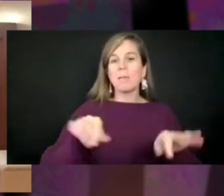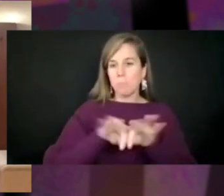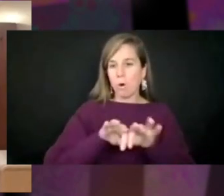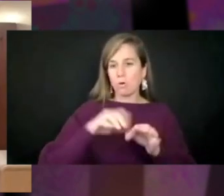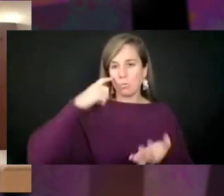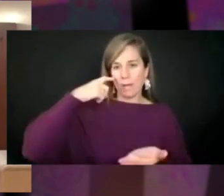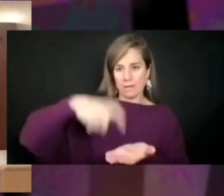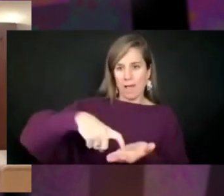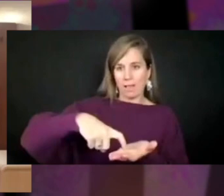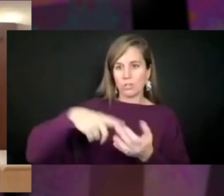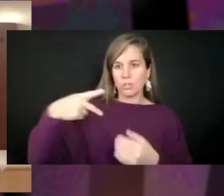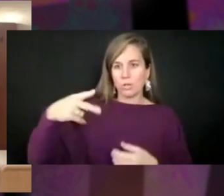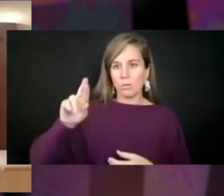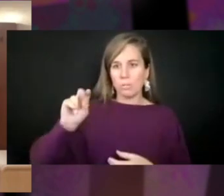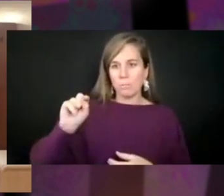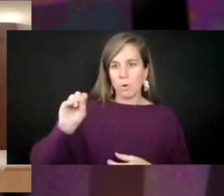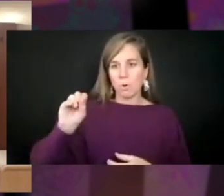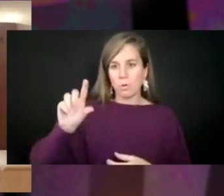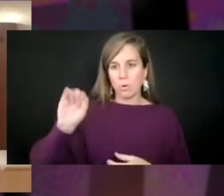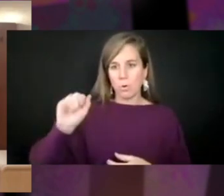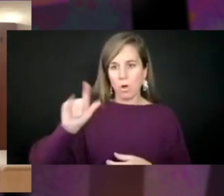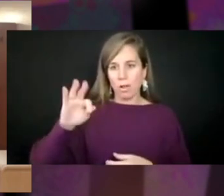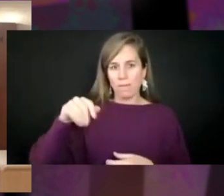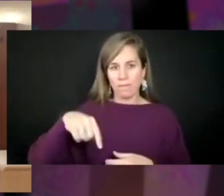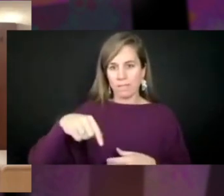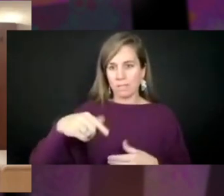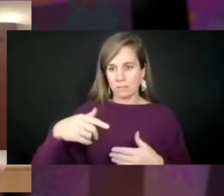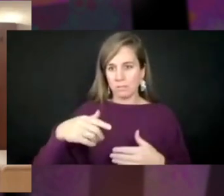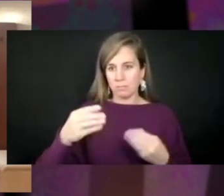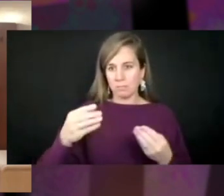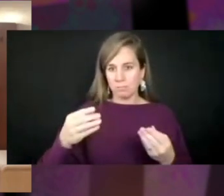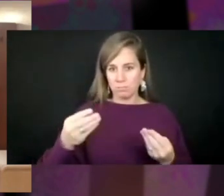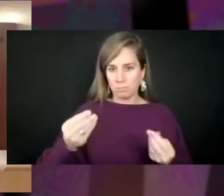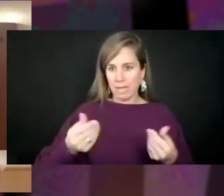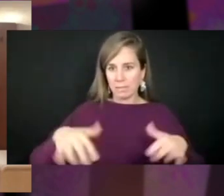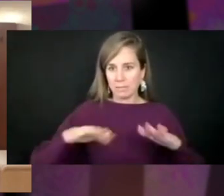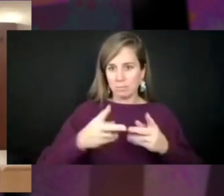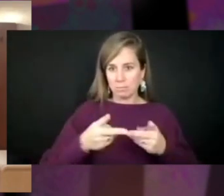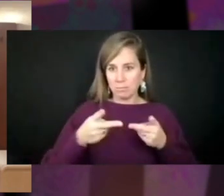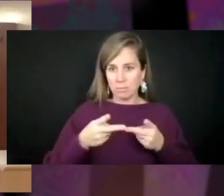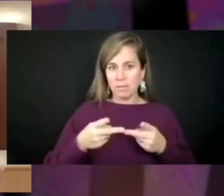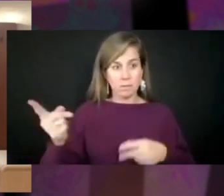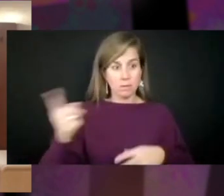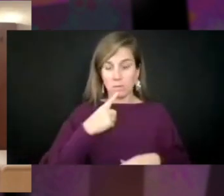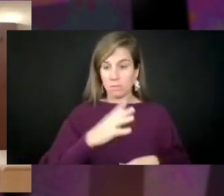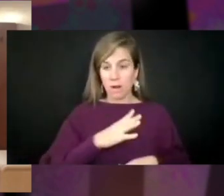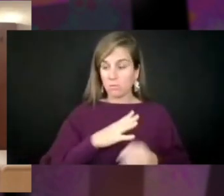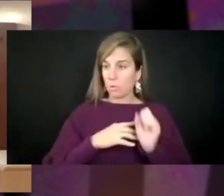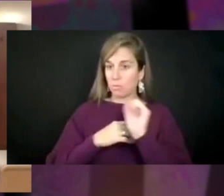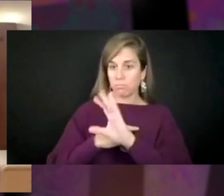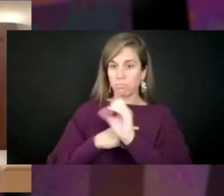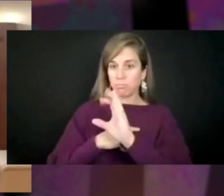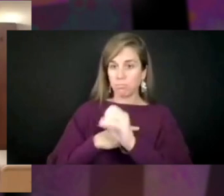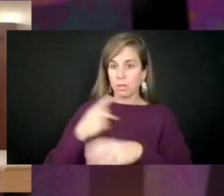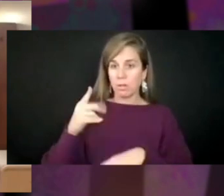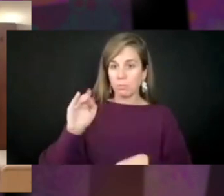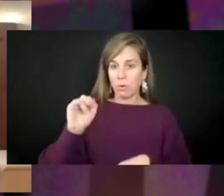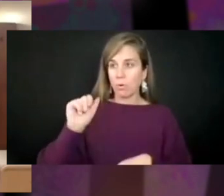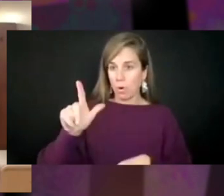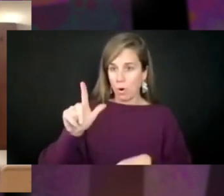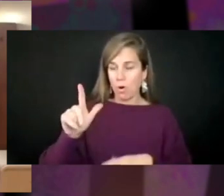is. And they said, okay. And part of that protocol, the way that I was taught